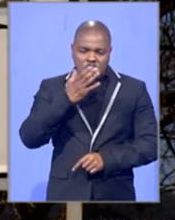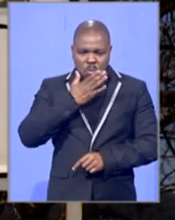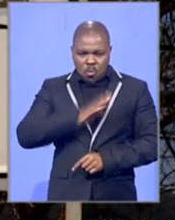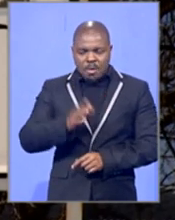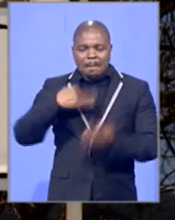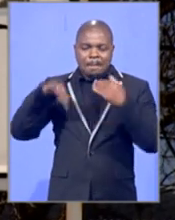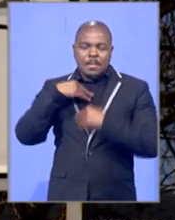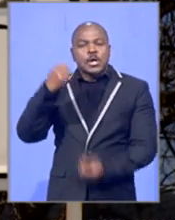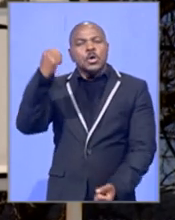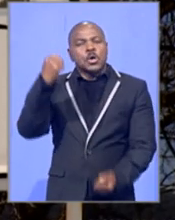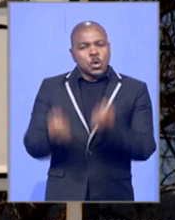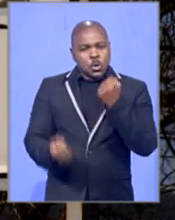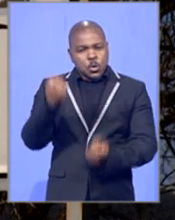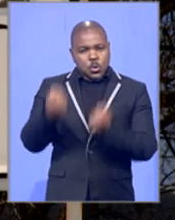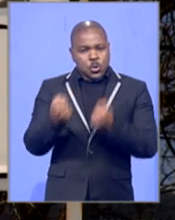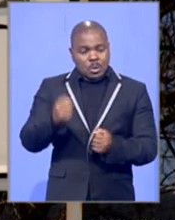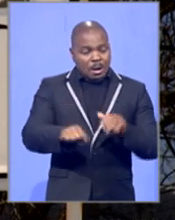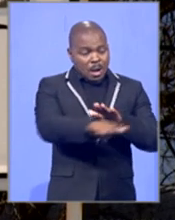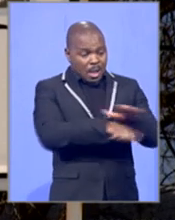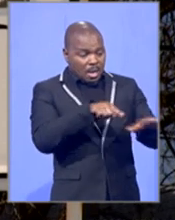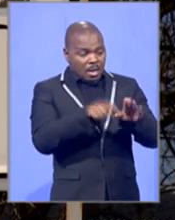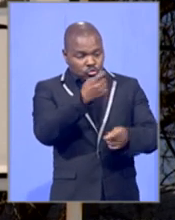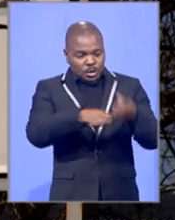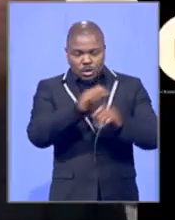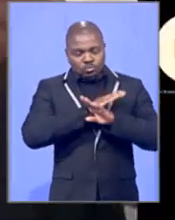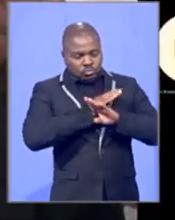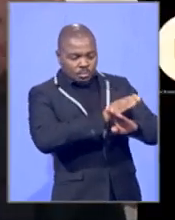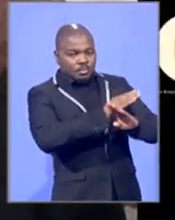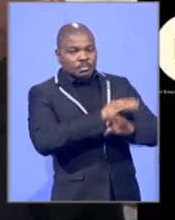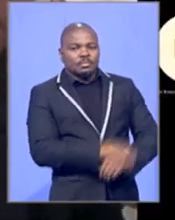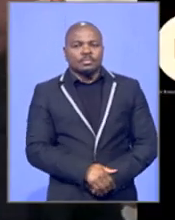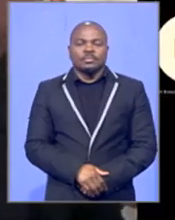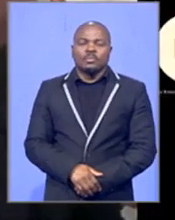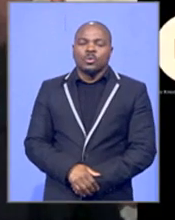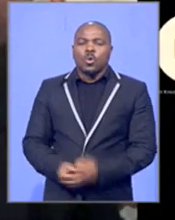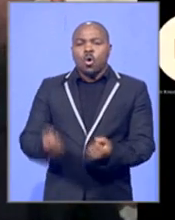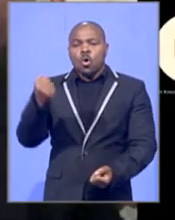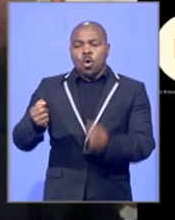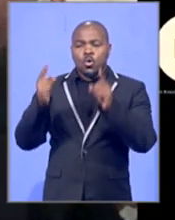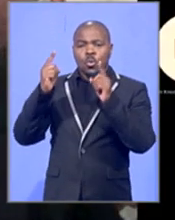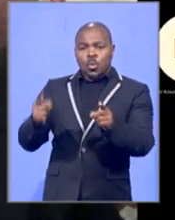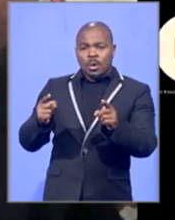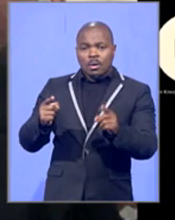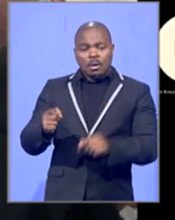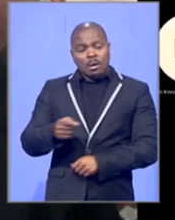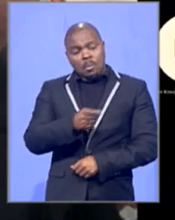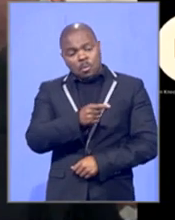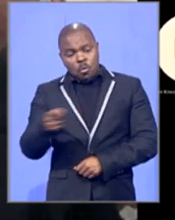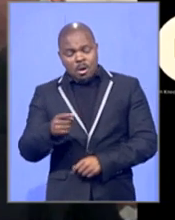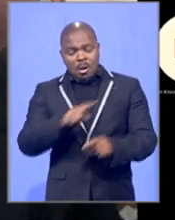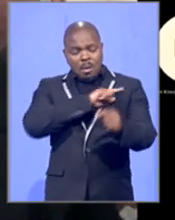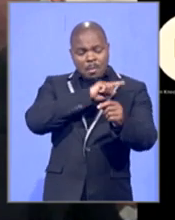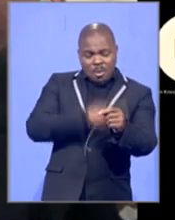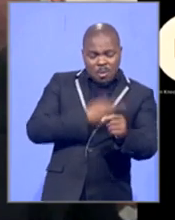boela kgotlatshekelo go thibela thekiso eno ya lefatshe. Go ya ka court order abana matla a o ba shumisha go